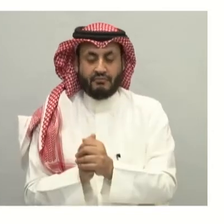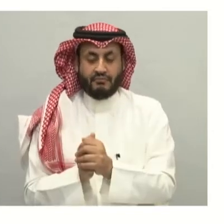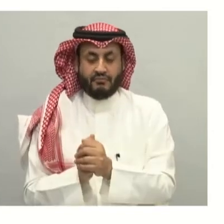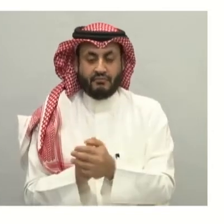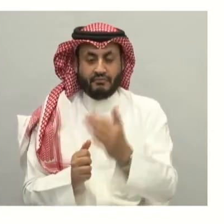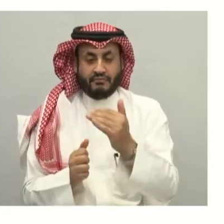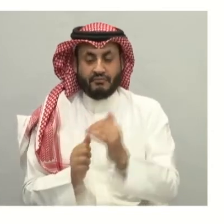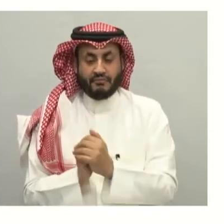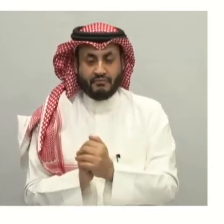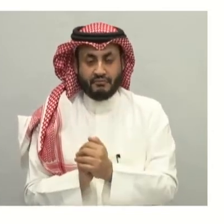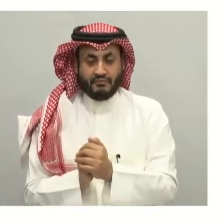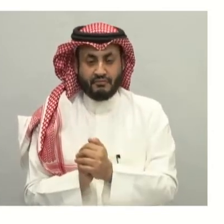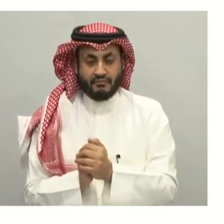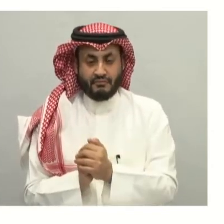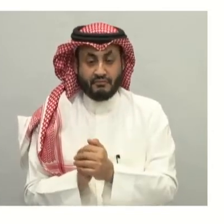nine.